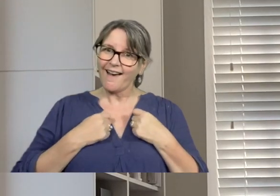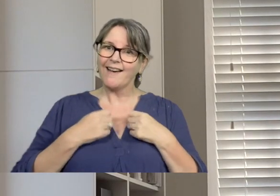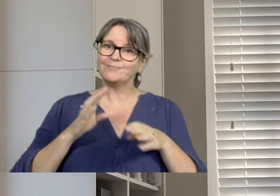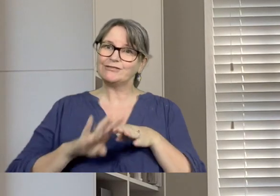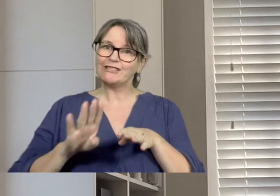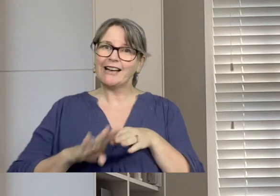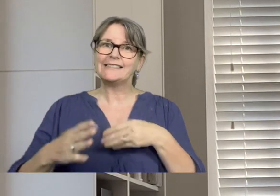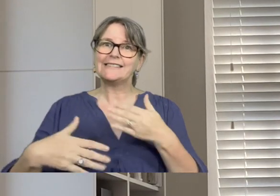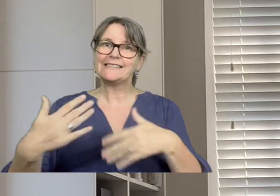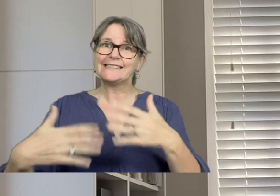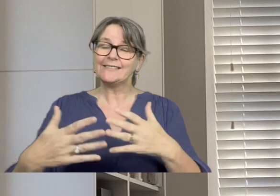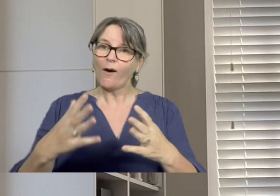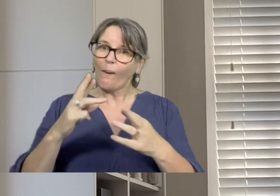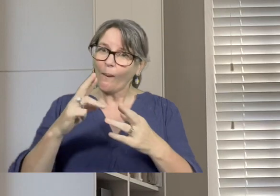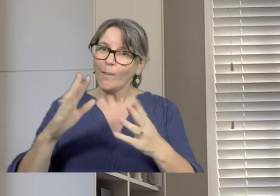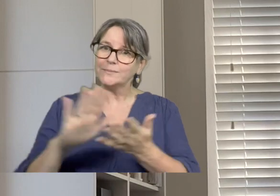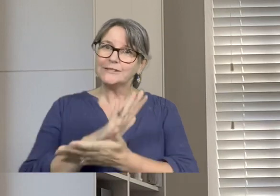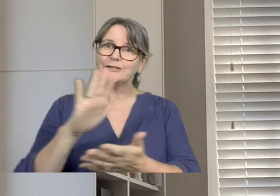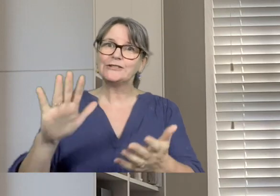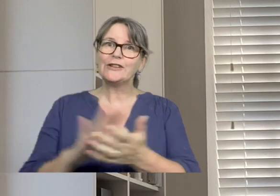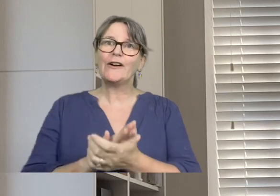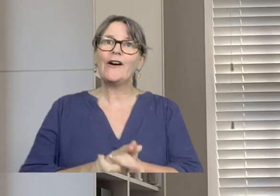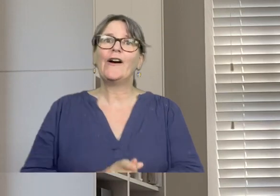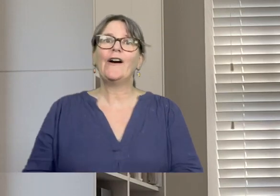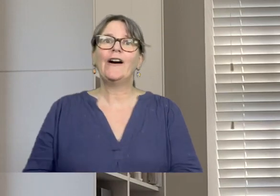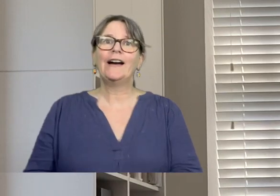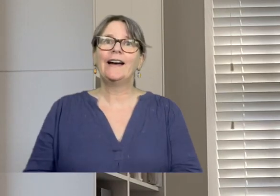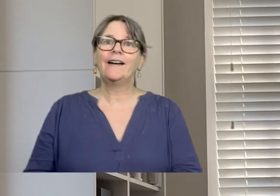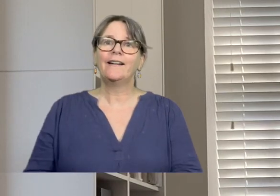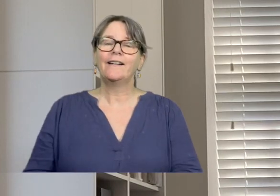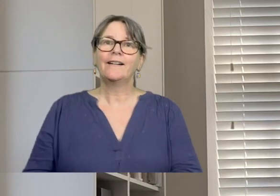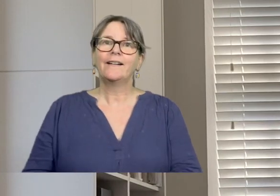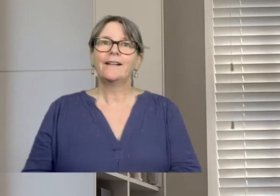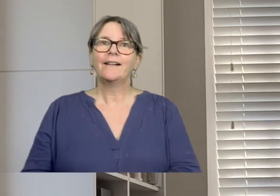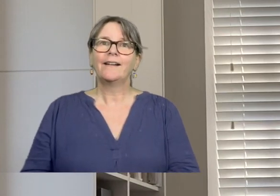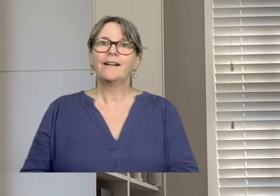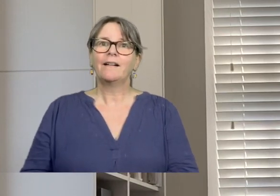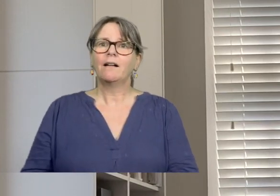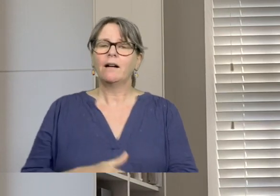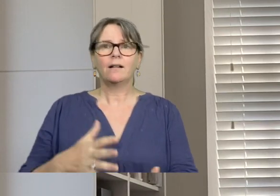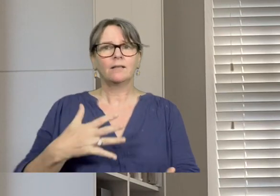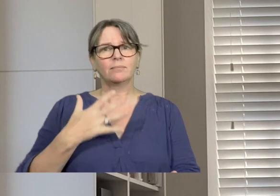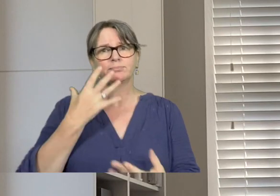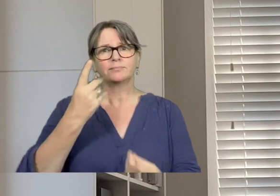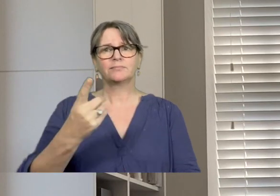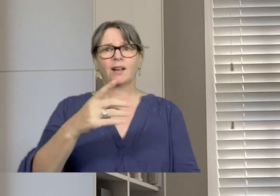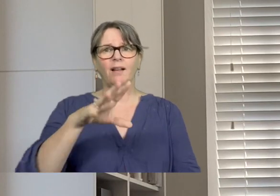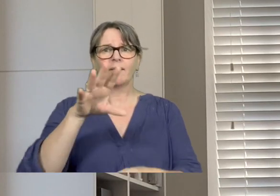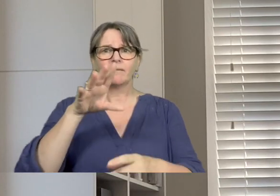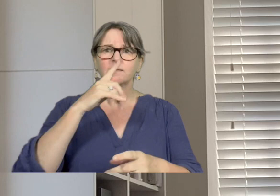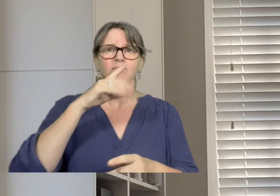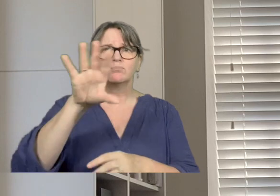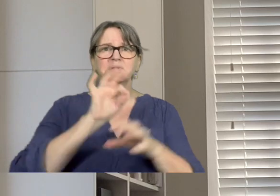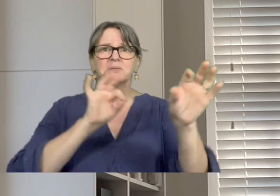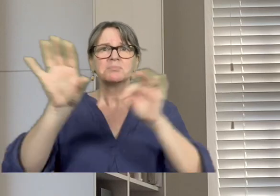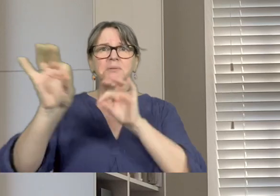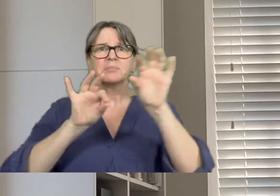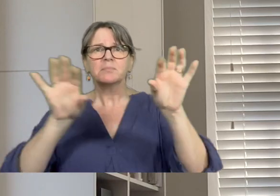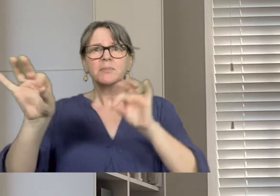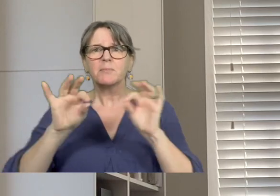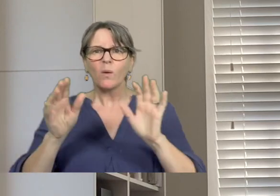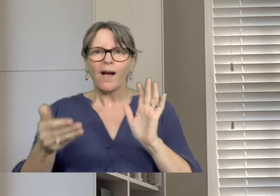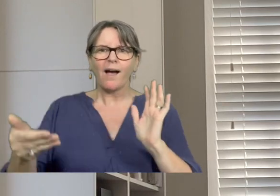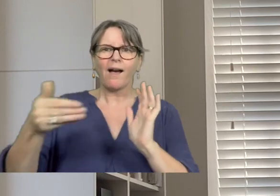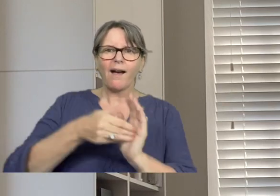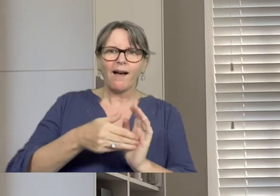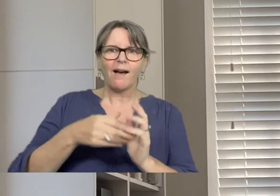my little share of practice. I hope you enjoyed. Feel free to steal bits or add extra repetitions or just